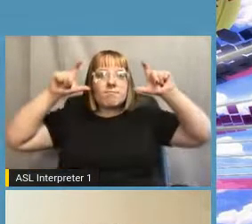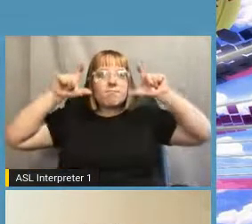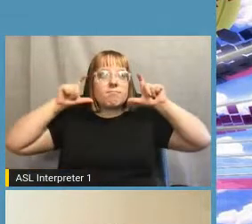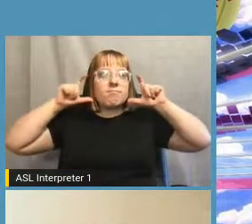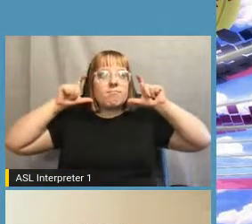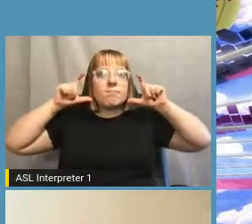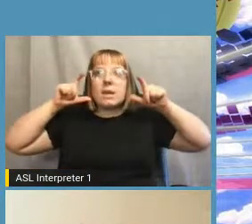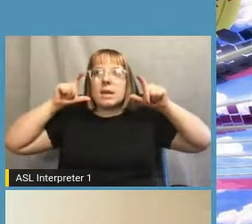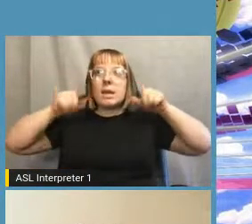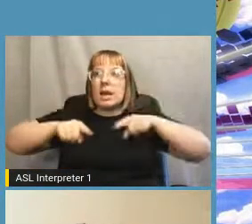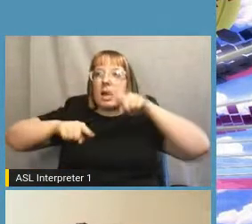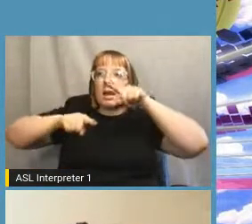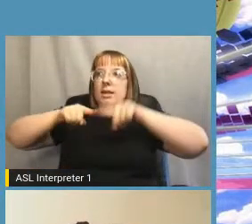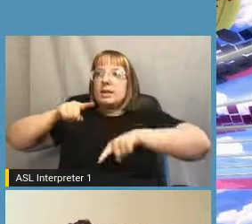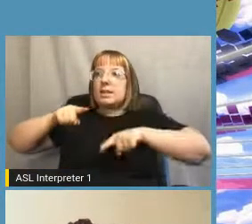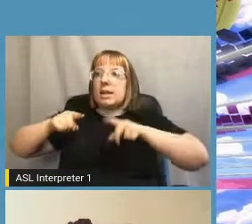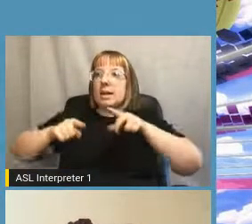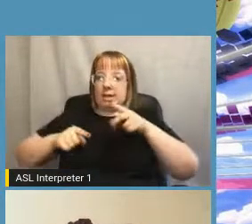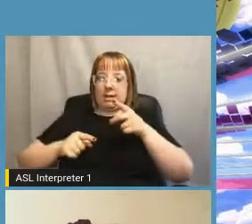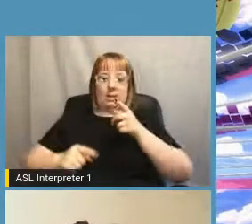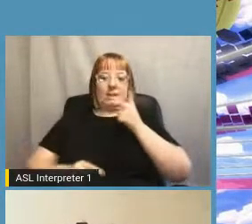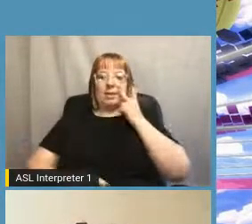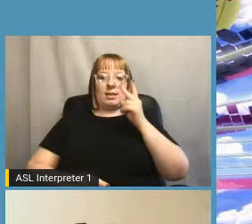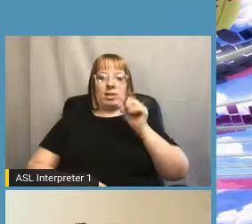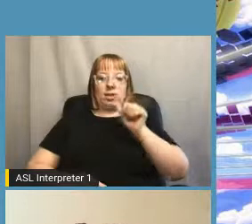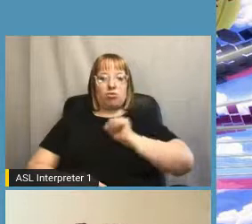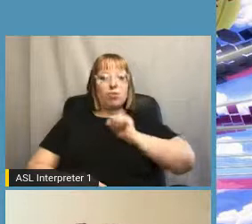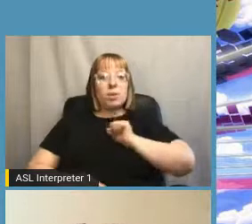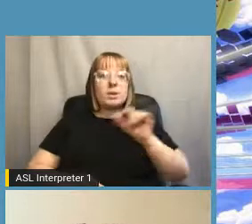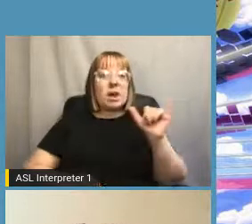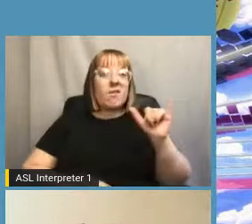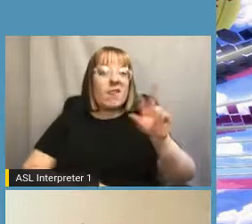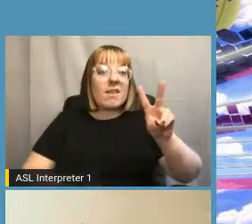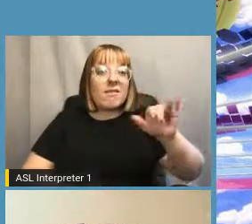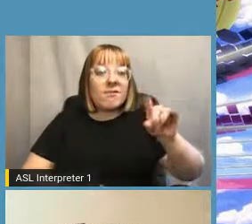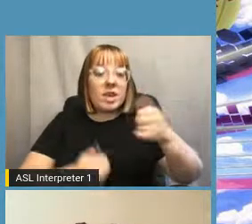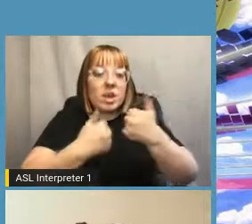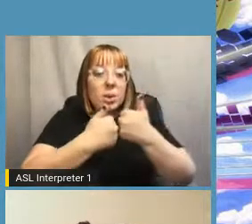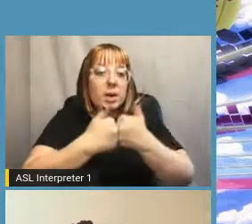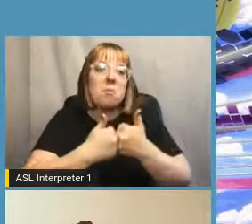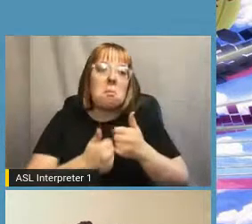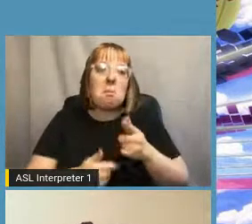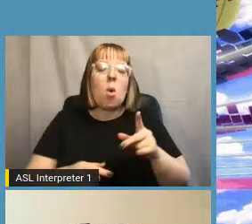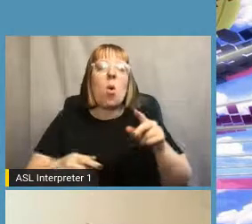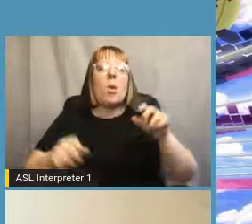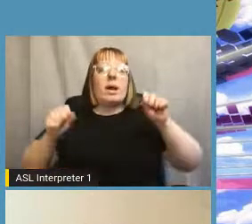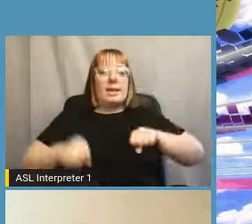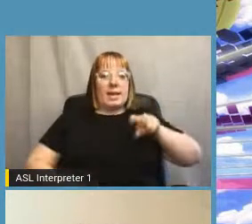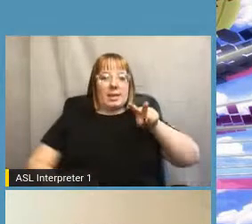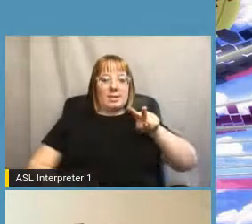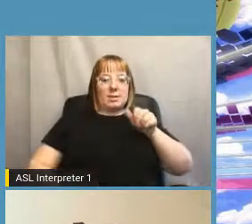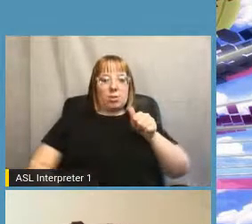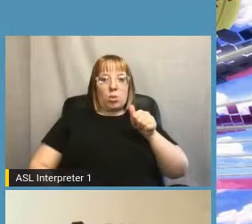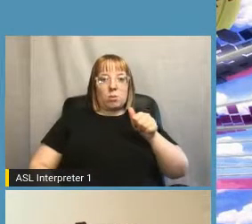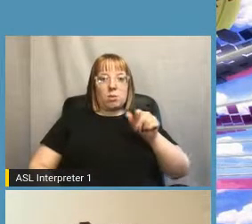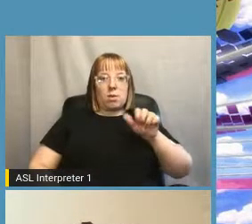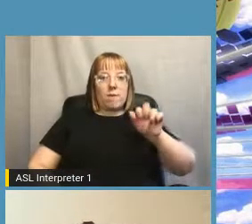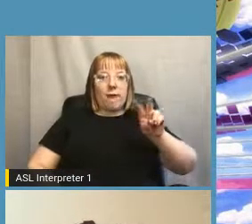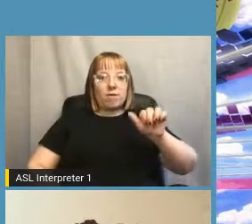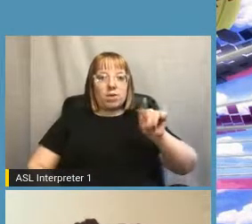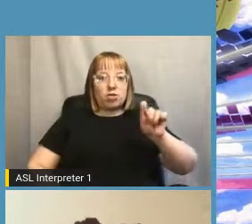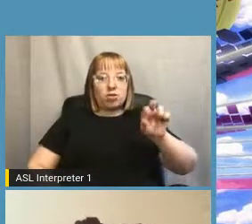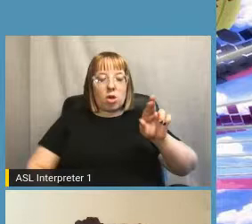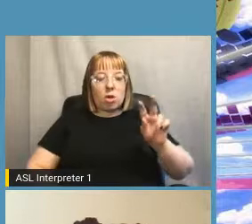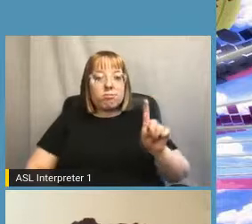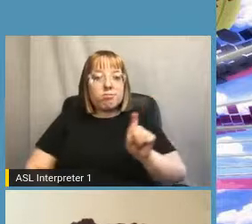there as an avatar, and you can control the avatar with arrows and other options on your computer.